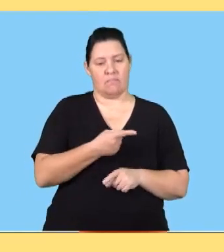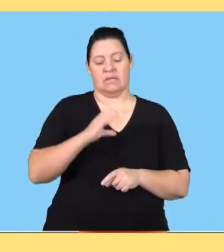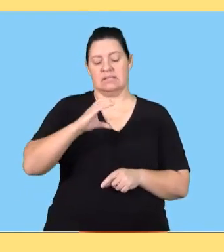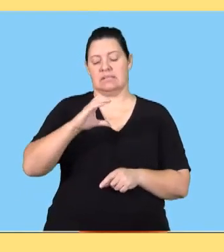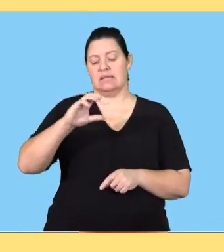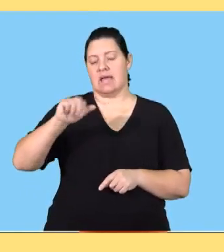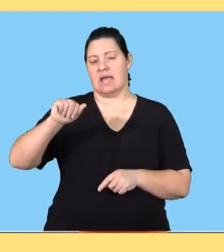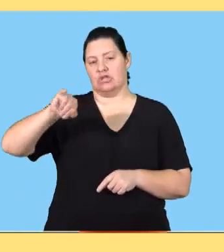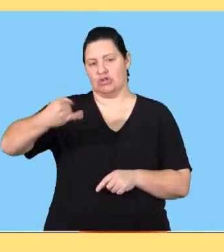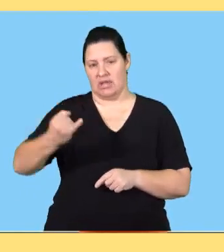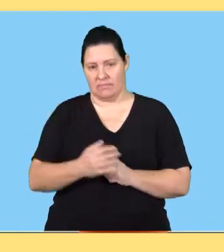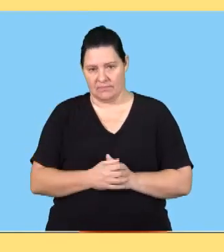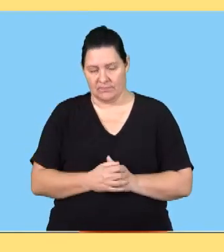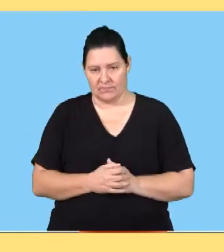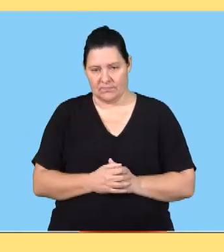from the